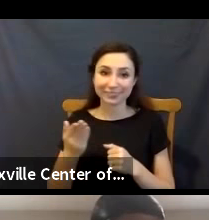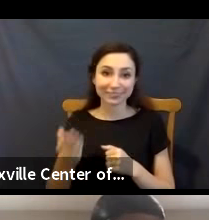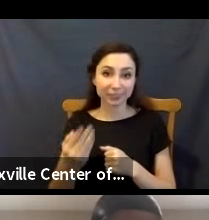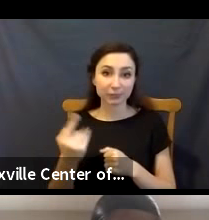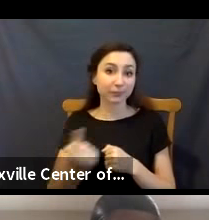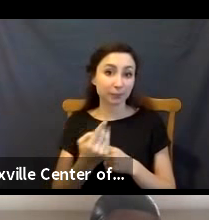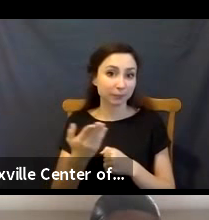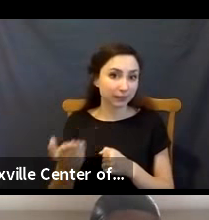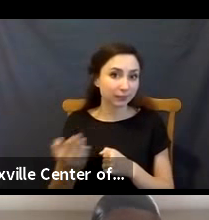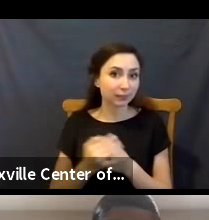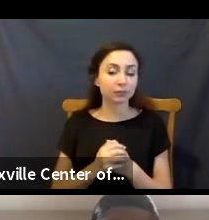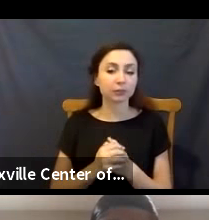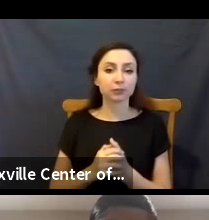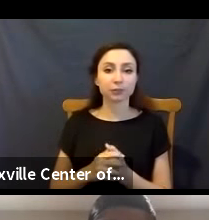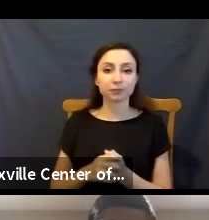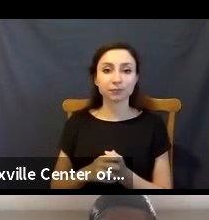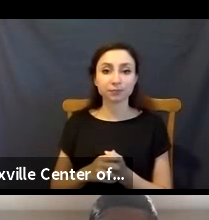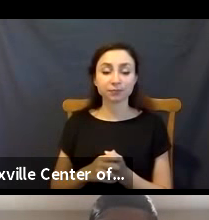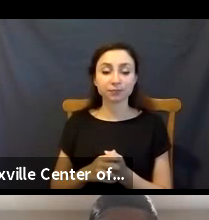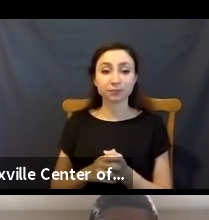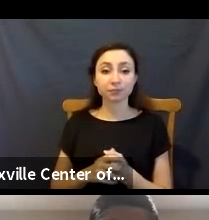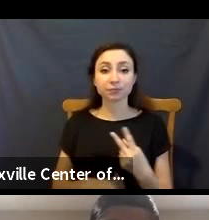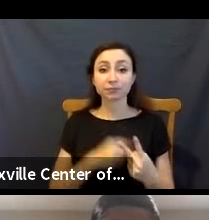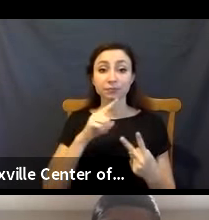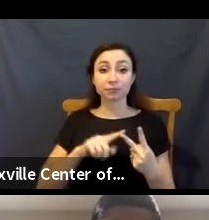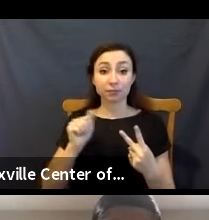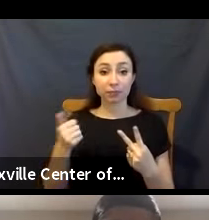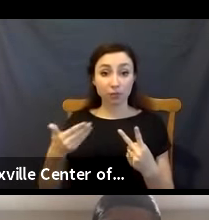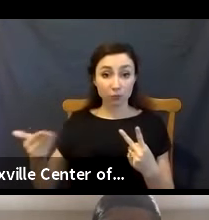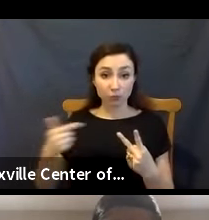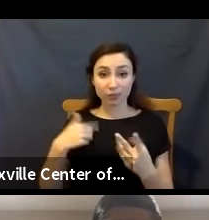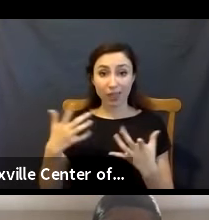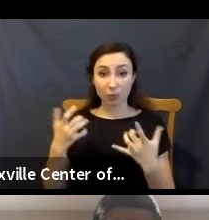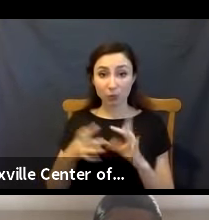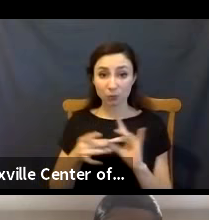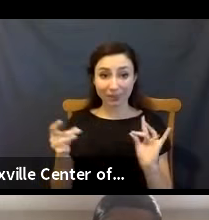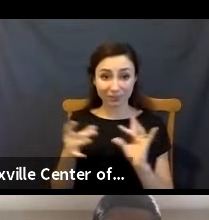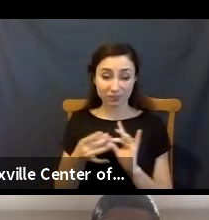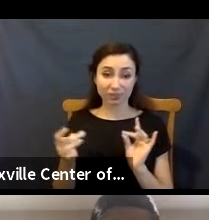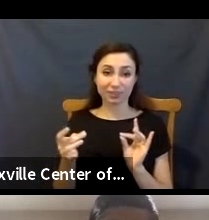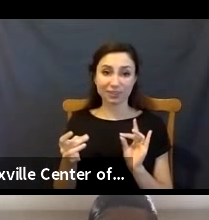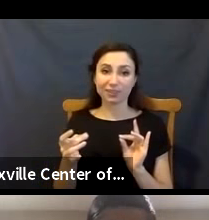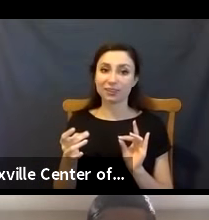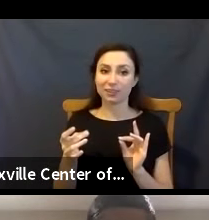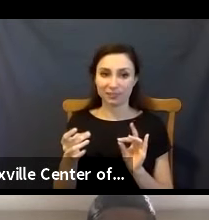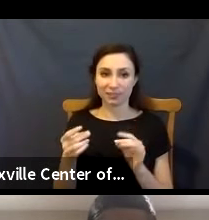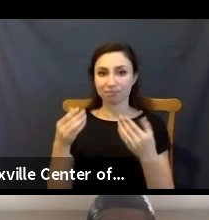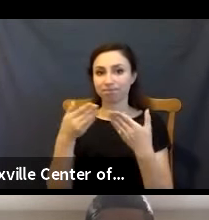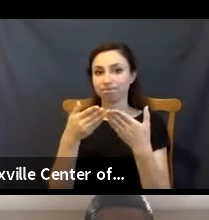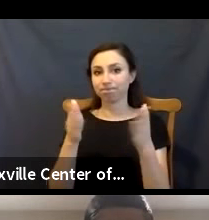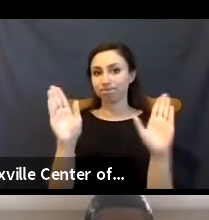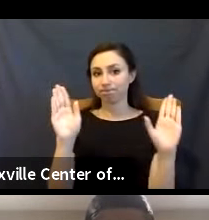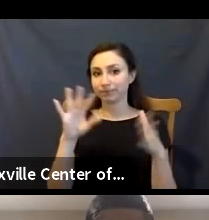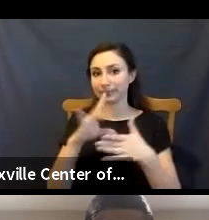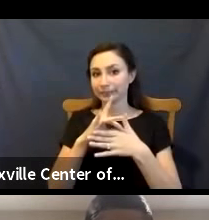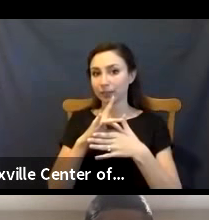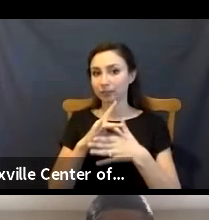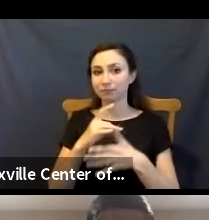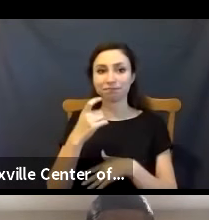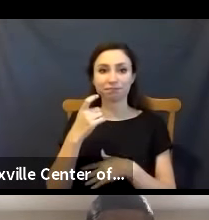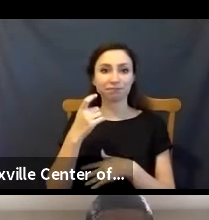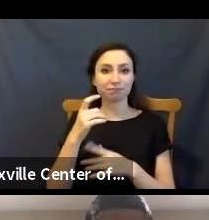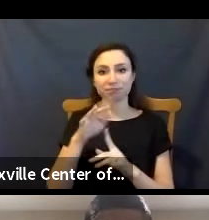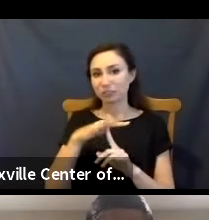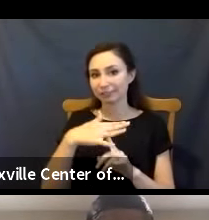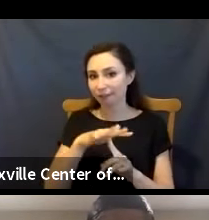something. The other thing I just wanted to mention, and this is in the broader context of the conversation we had about